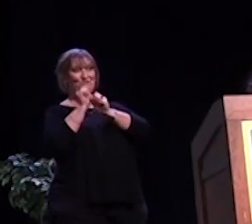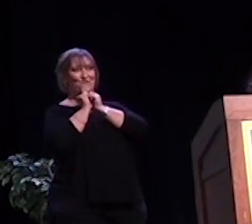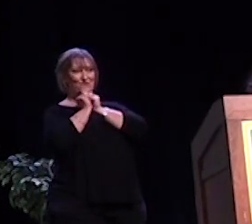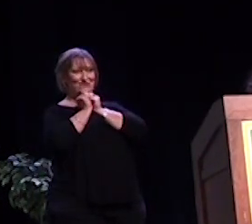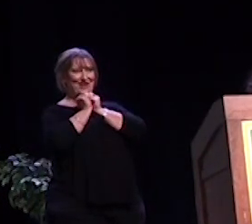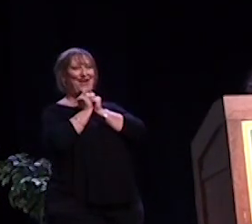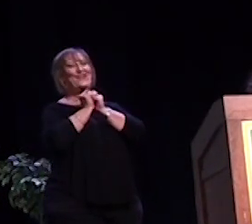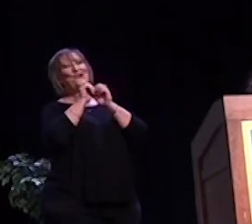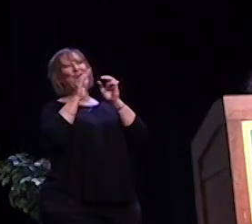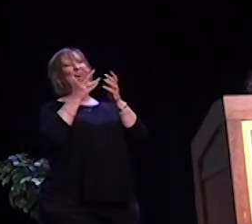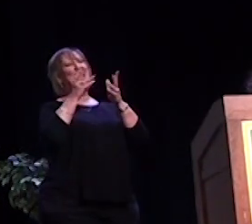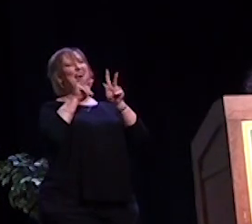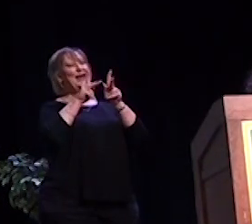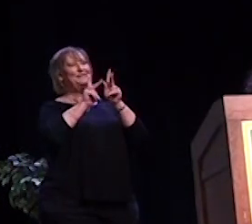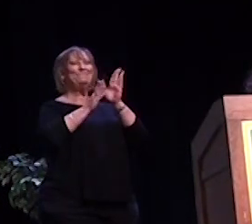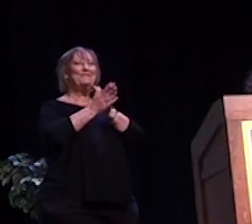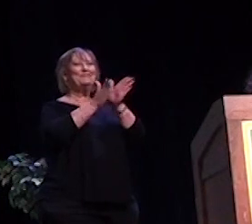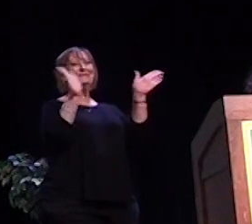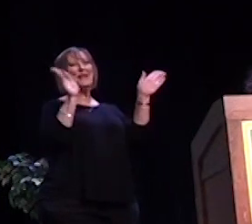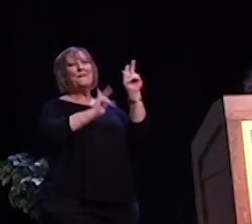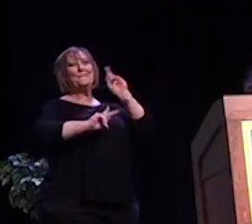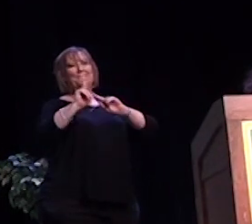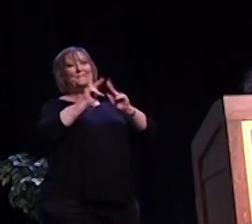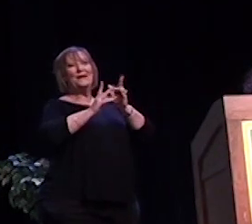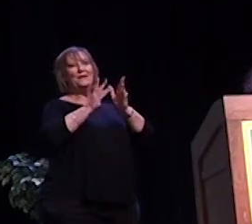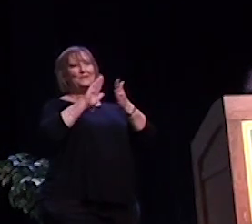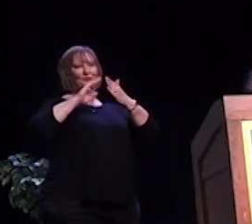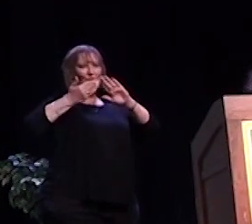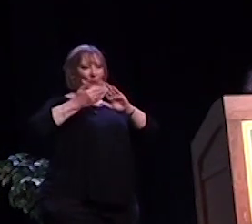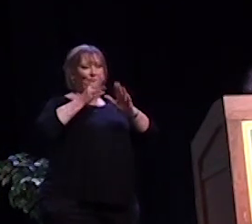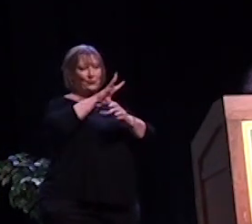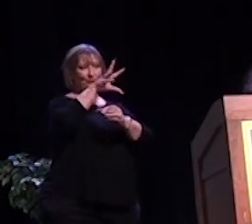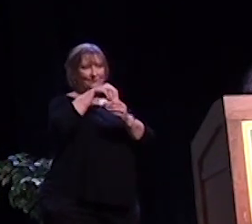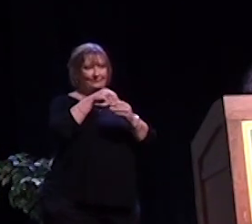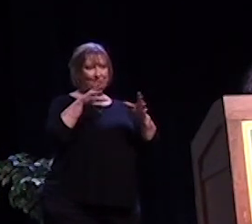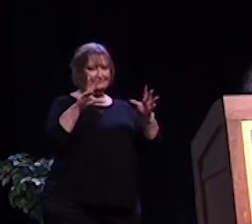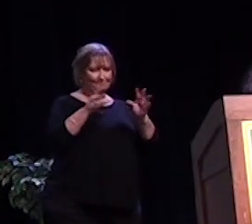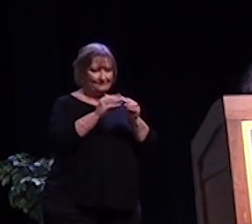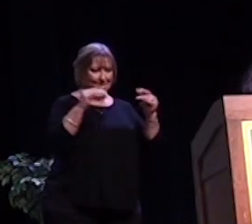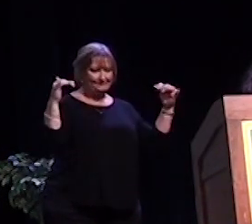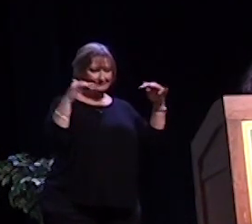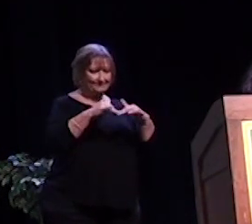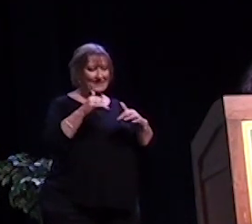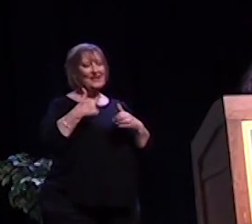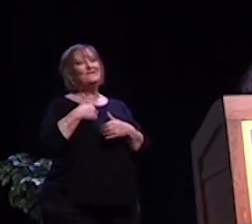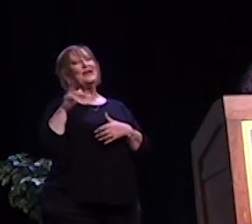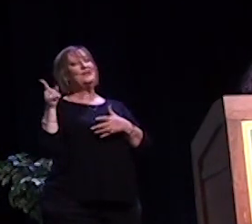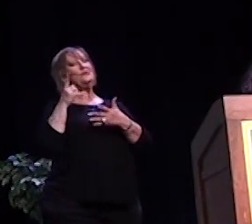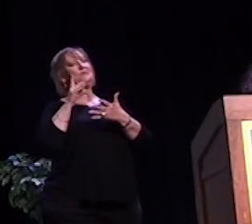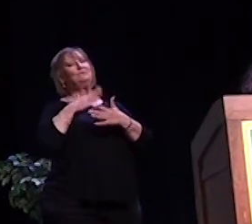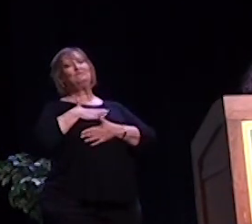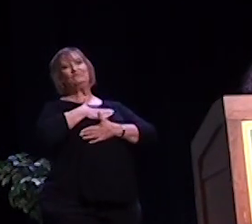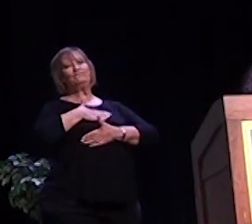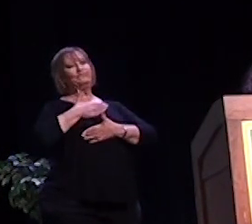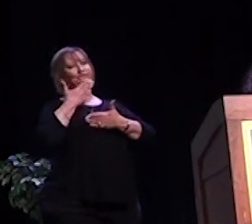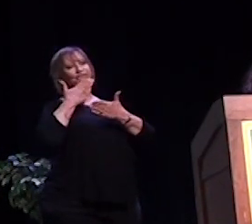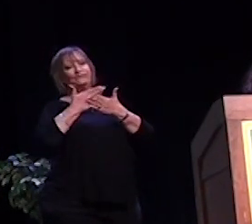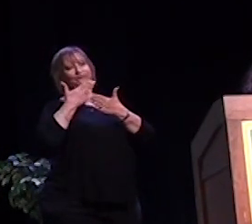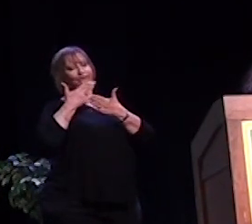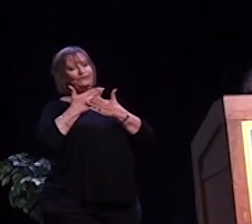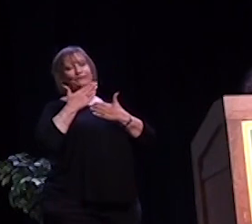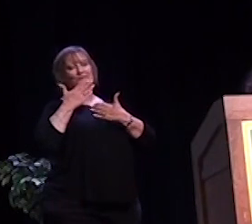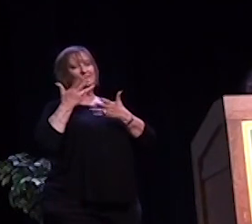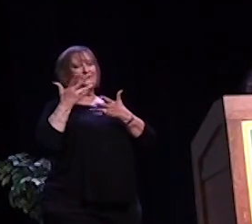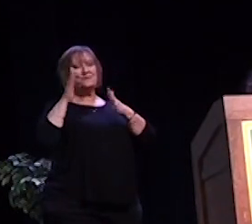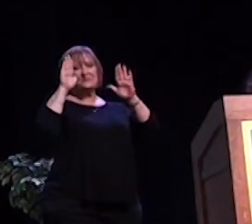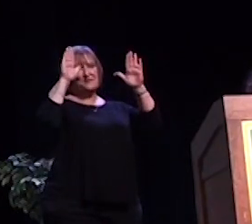Commission. The Commission's work, you all have heard from, those of you who have been in the auditorium for most of the day, you all have heard the